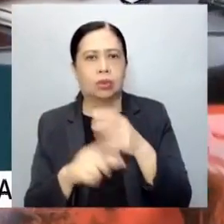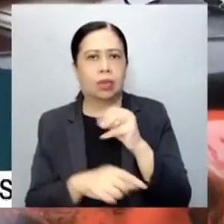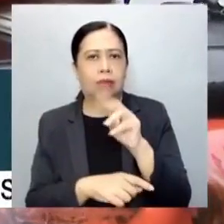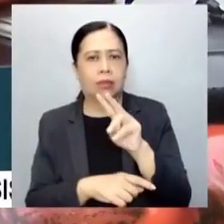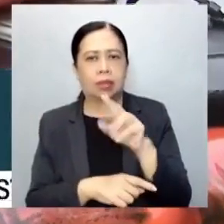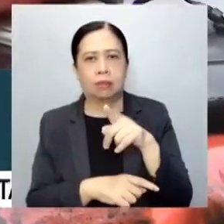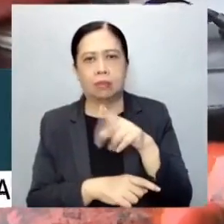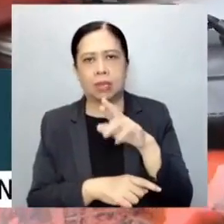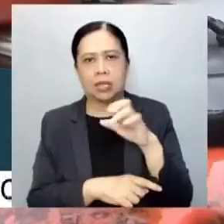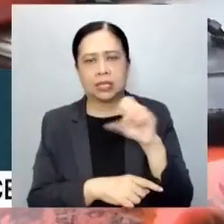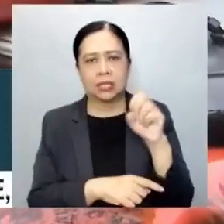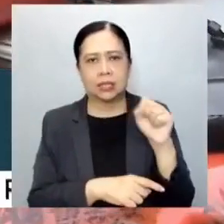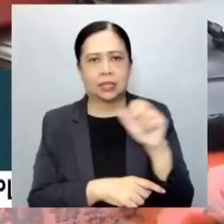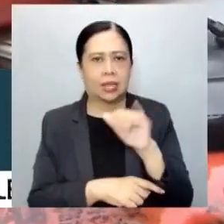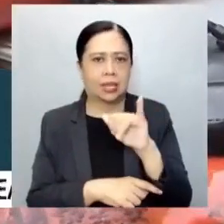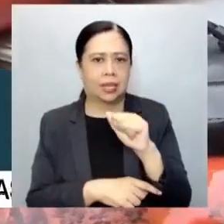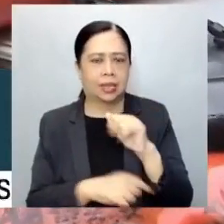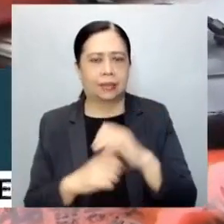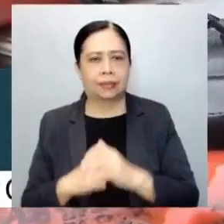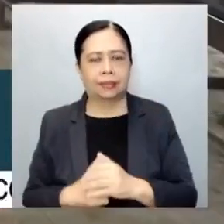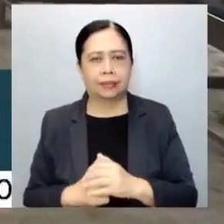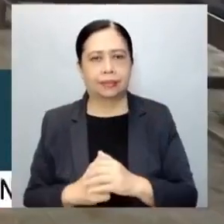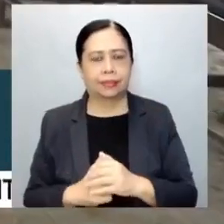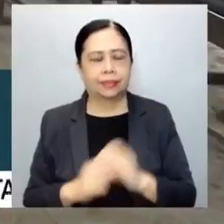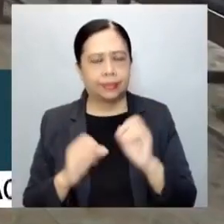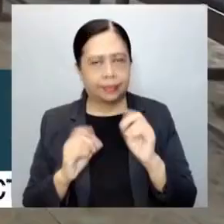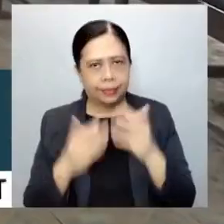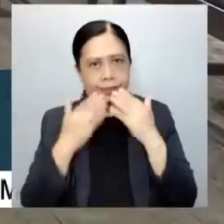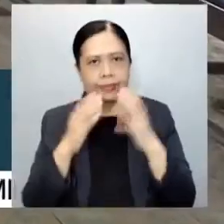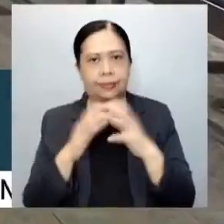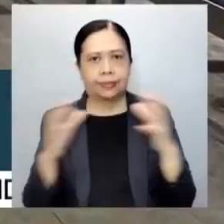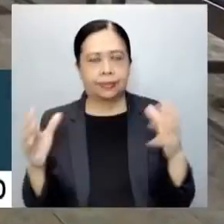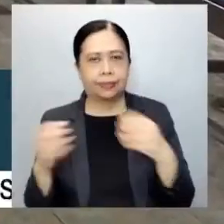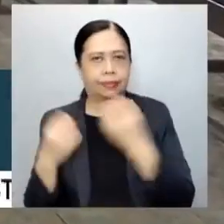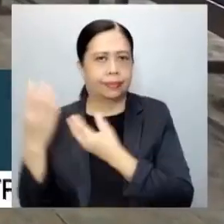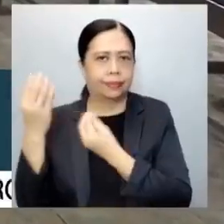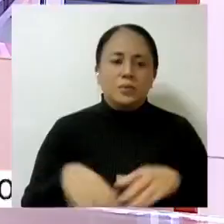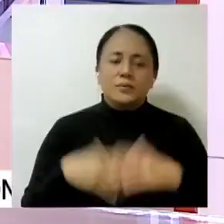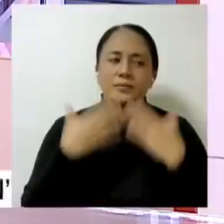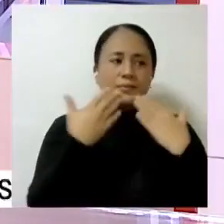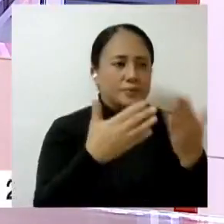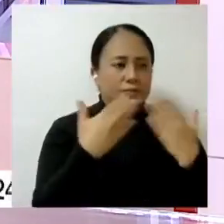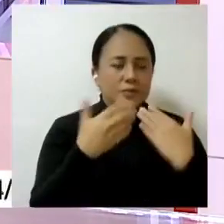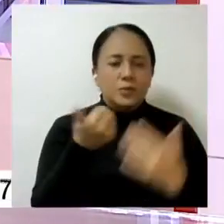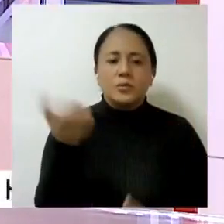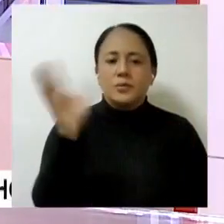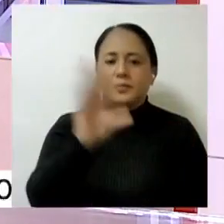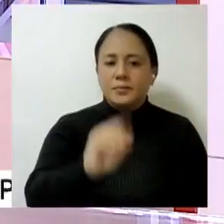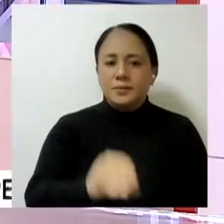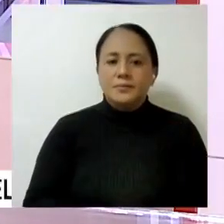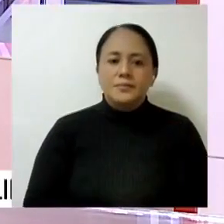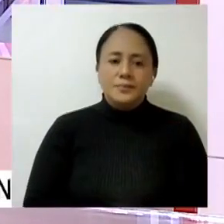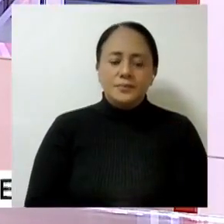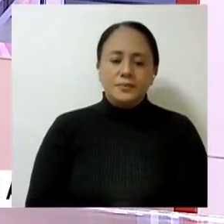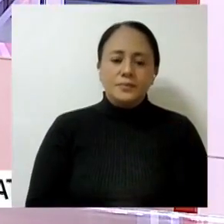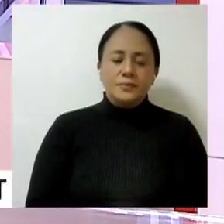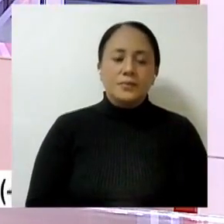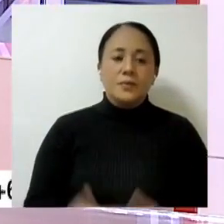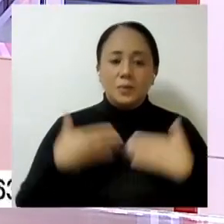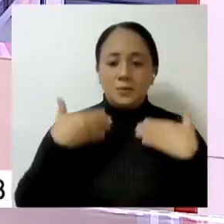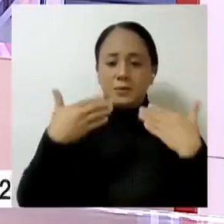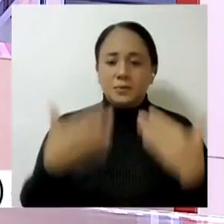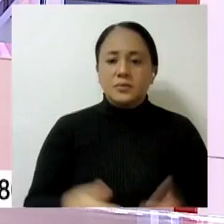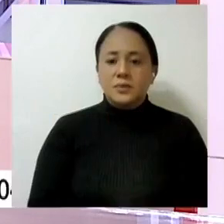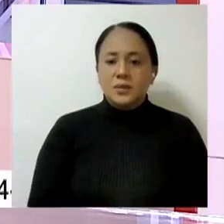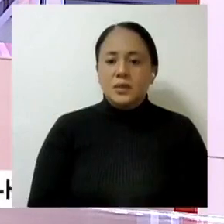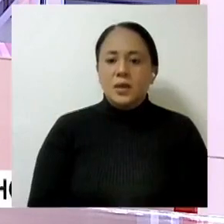the latest from here. Stanley, back to you. All right. Thank you so much for the update, Vivian Gulia. At least 13 are reported dead due to Typhoon